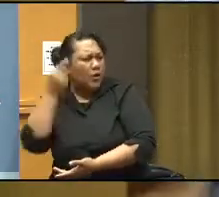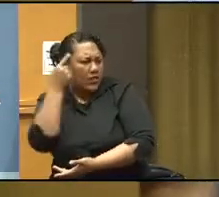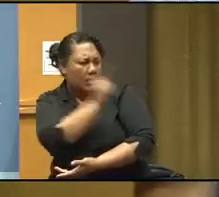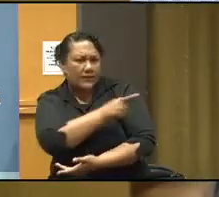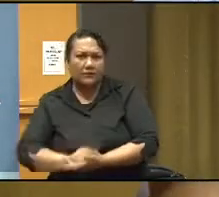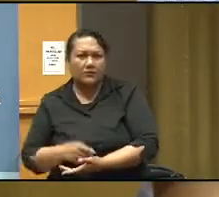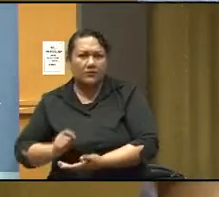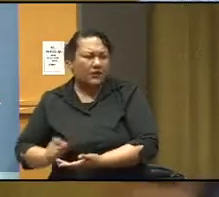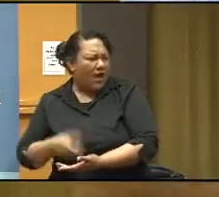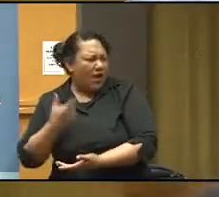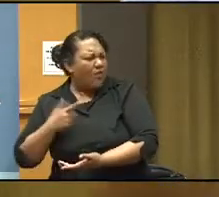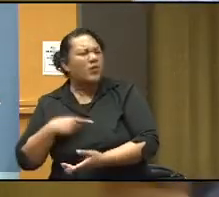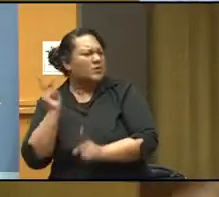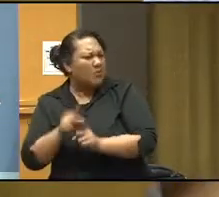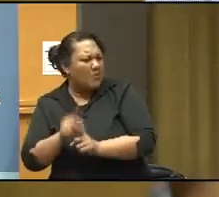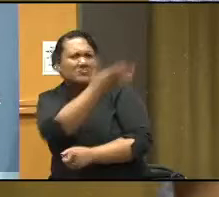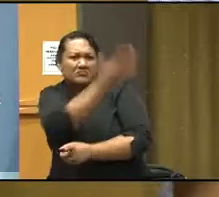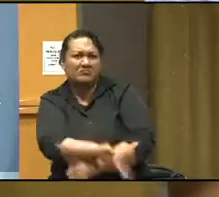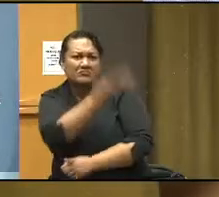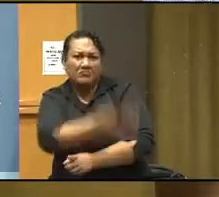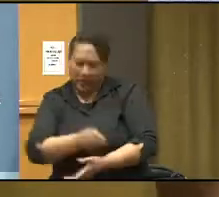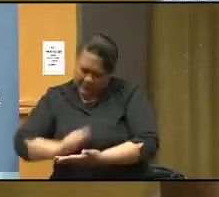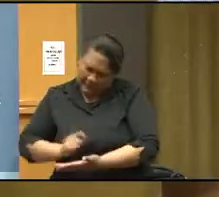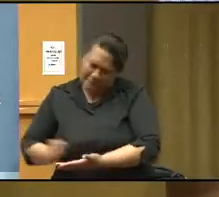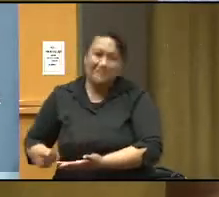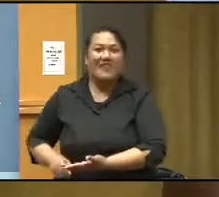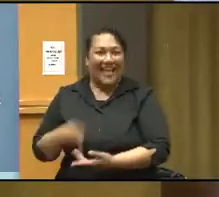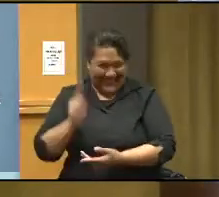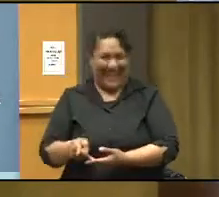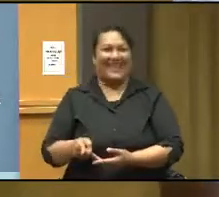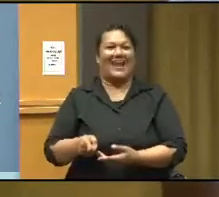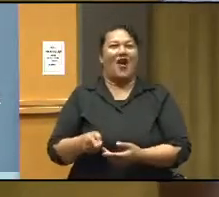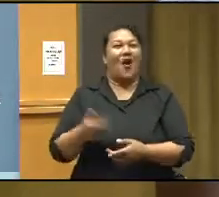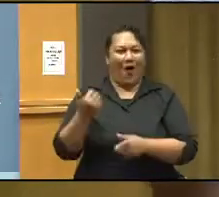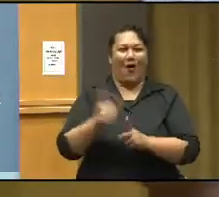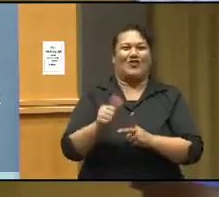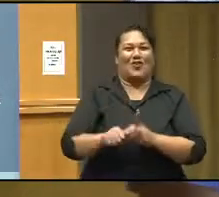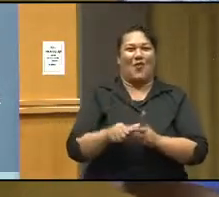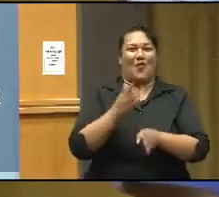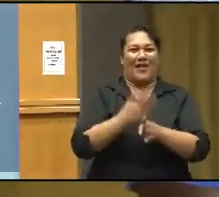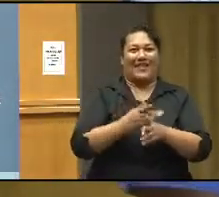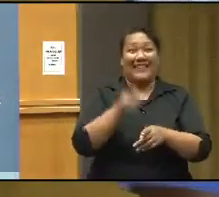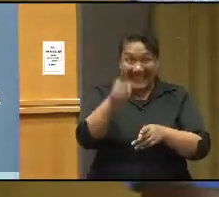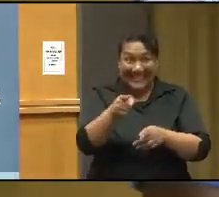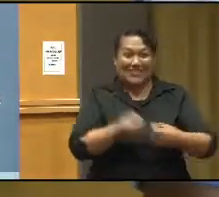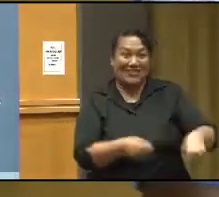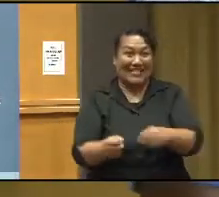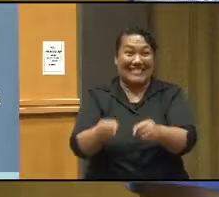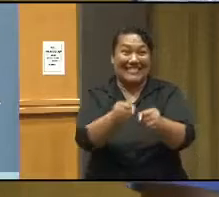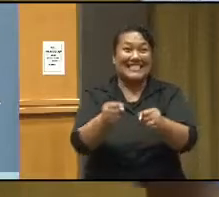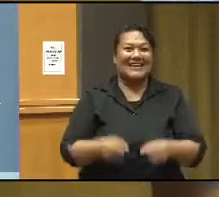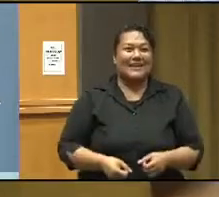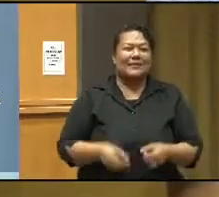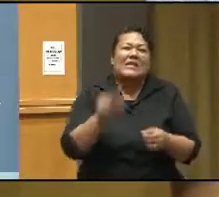on later on. So that's what I do in terms of literature review, and I think that works in a way. Smaller piece of assignment,